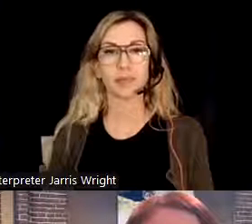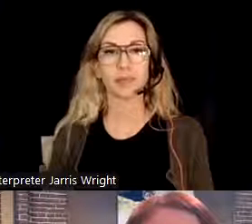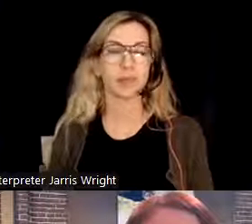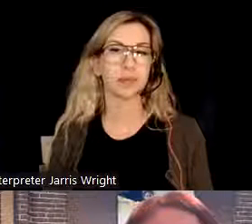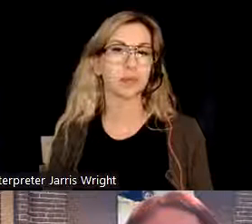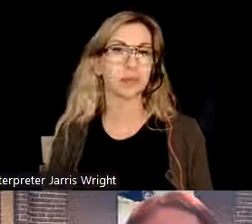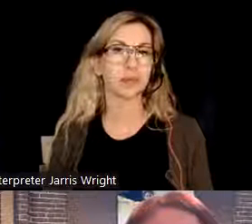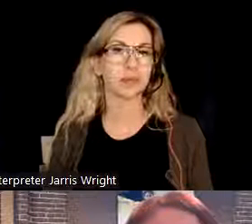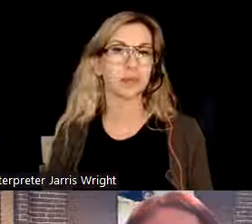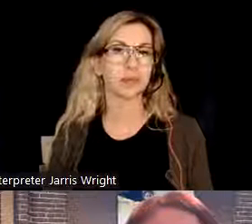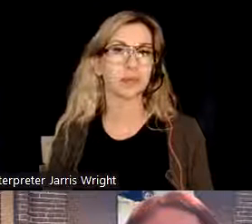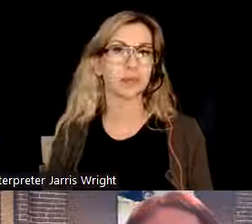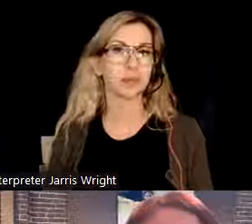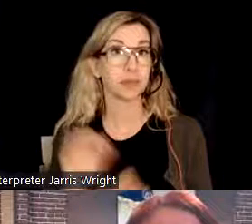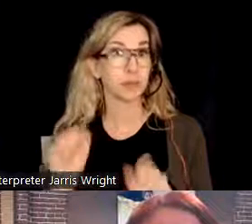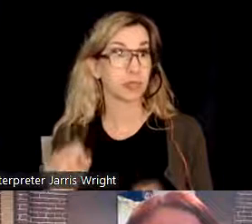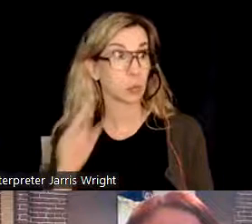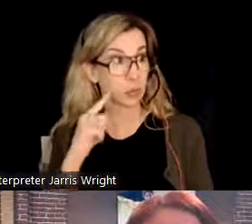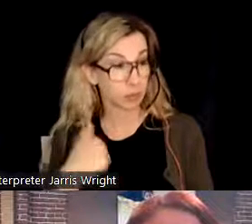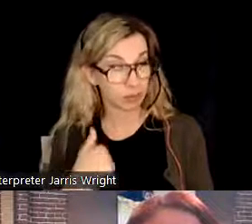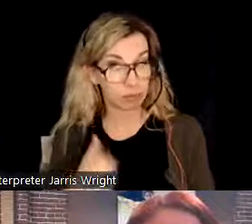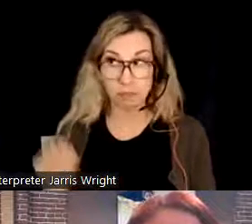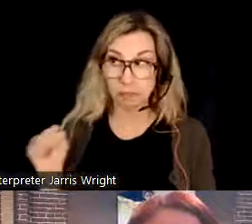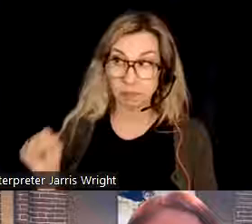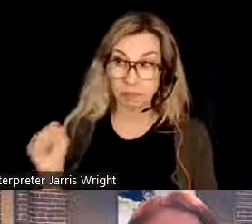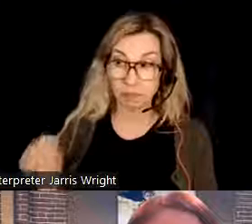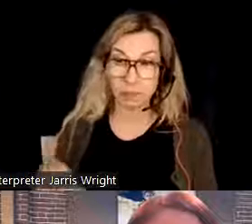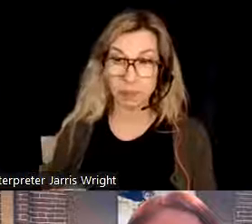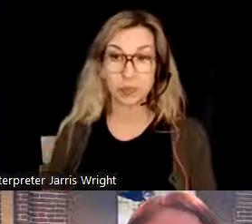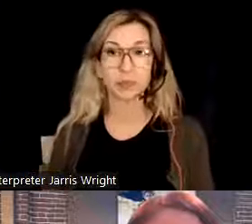Can you hear me? Yes.